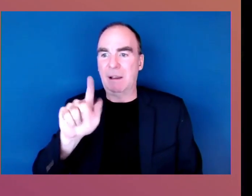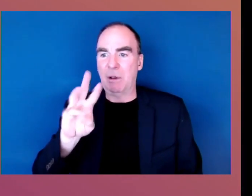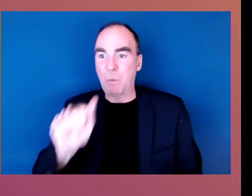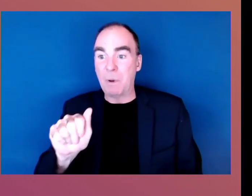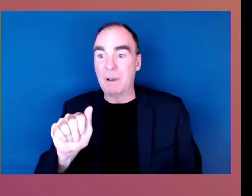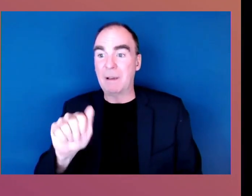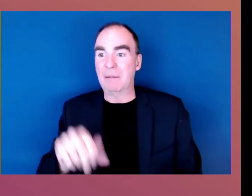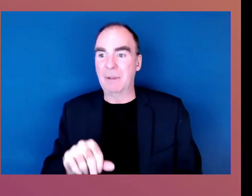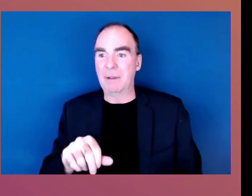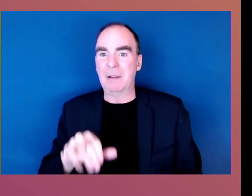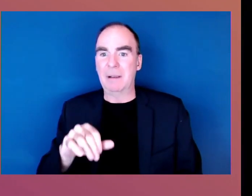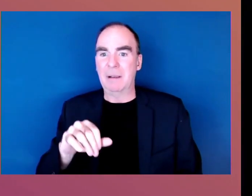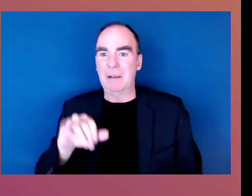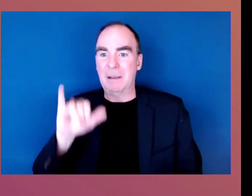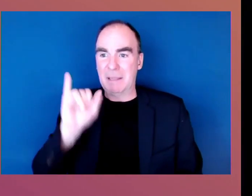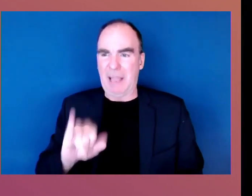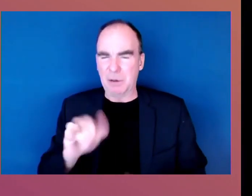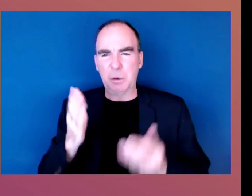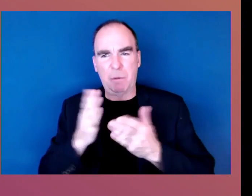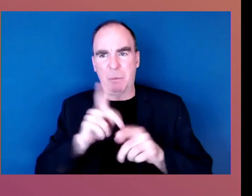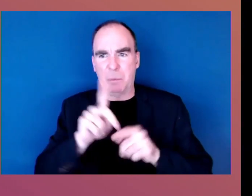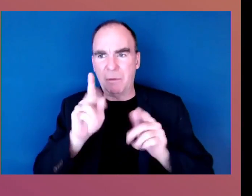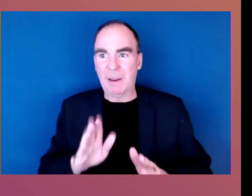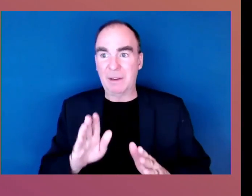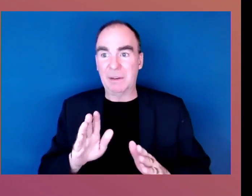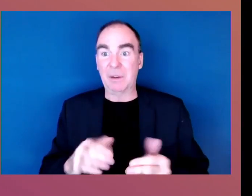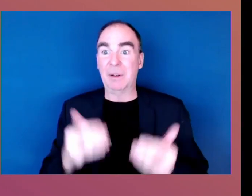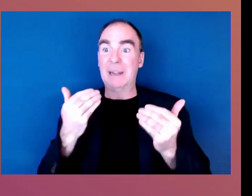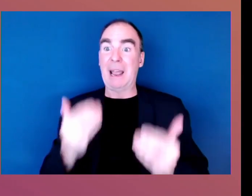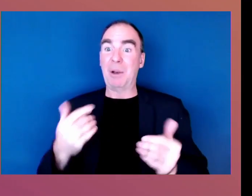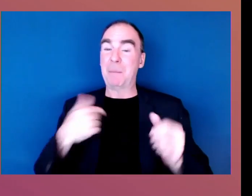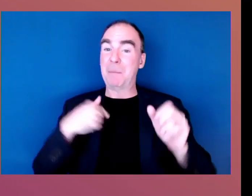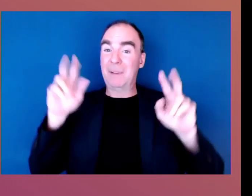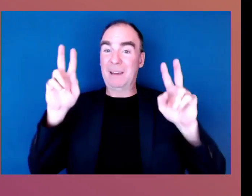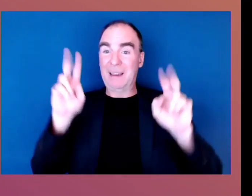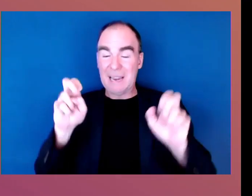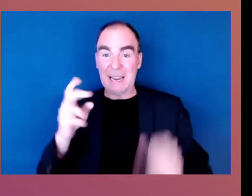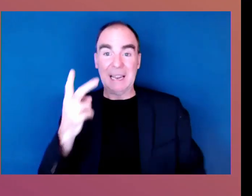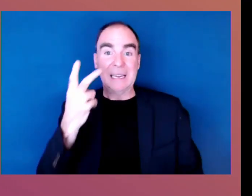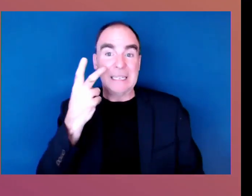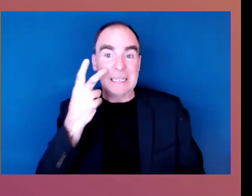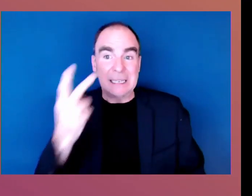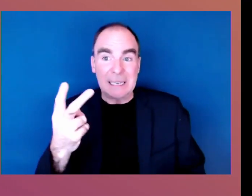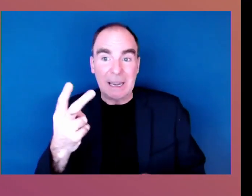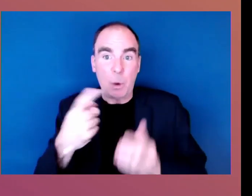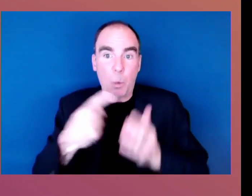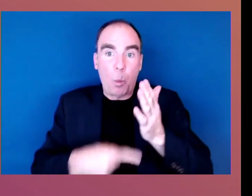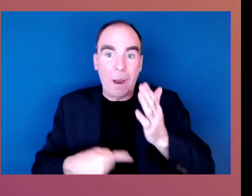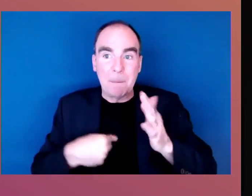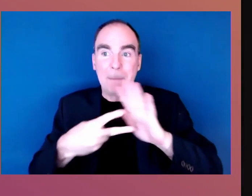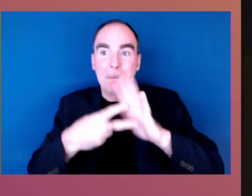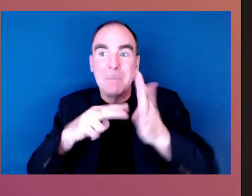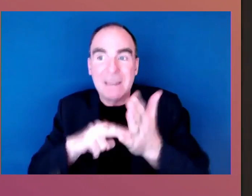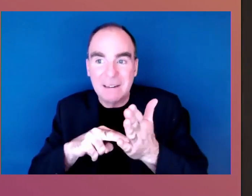Mean, Making Waves with the Blind. During the talk, I want to introduce how